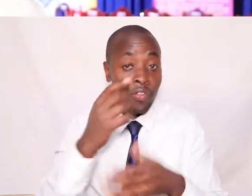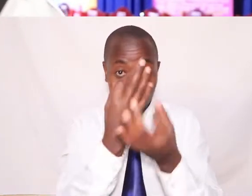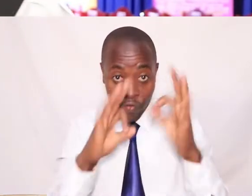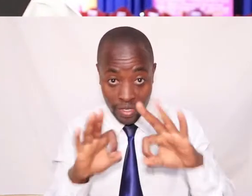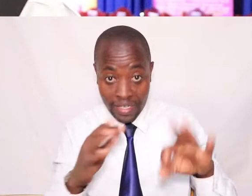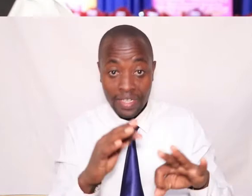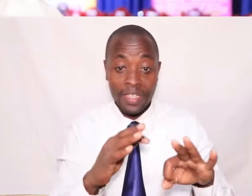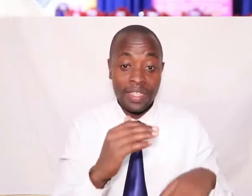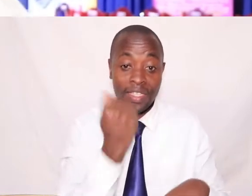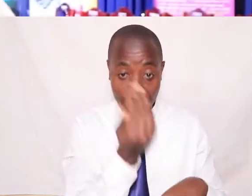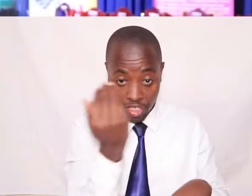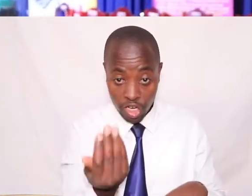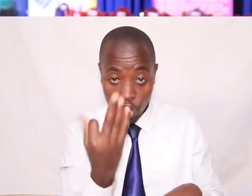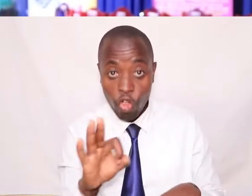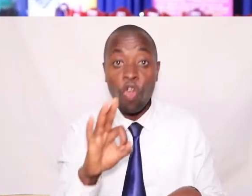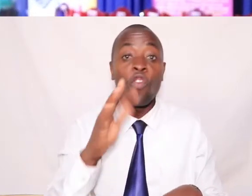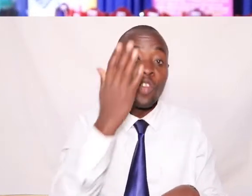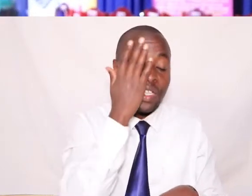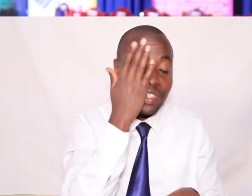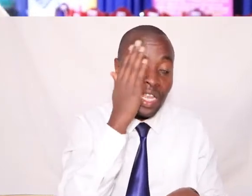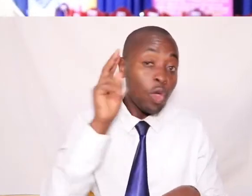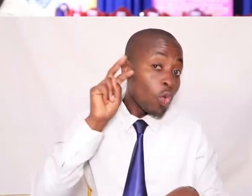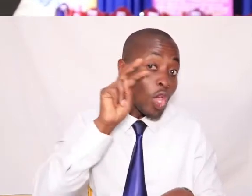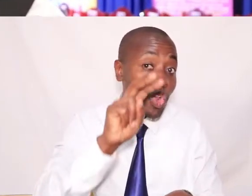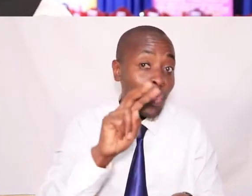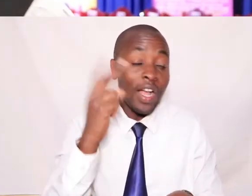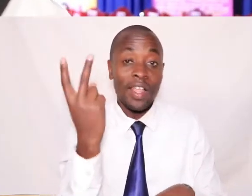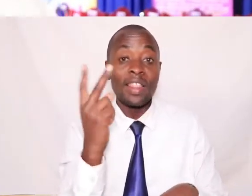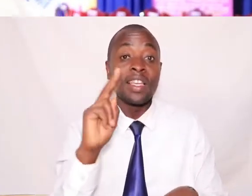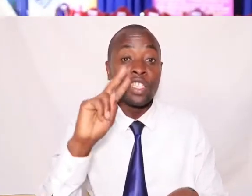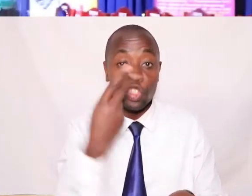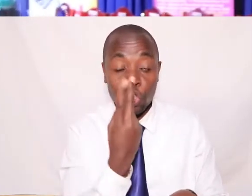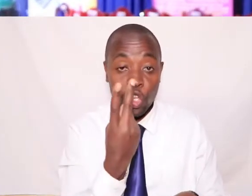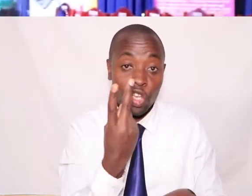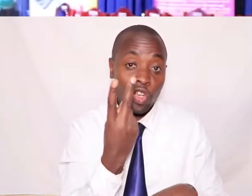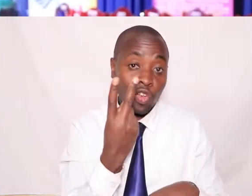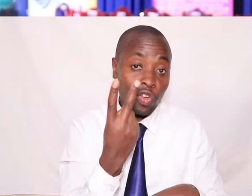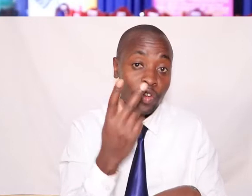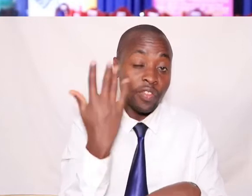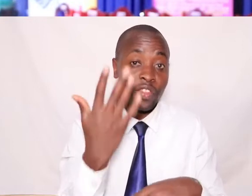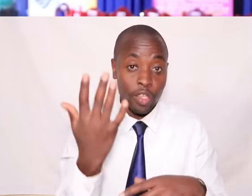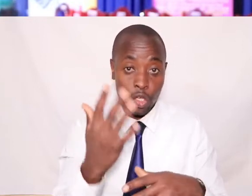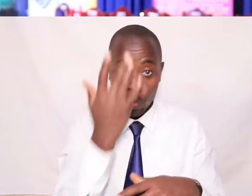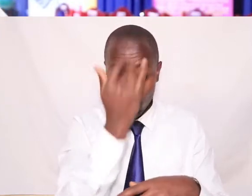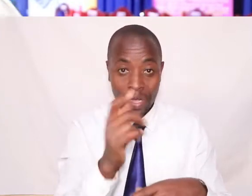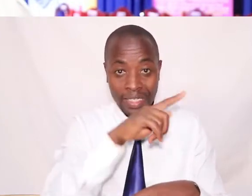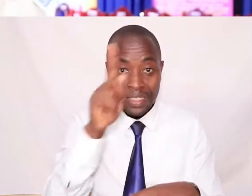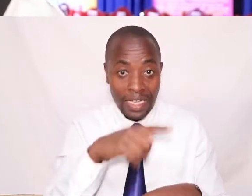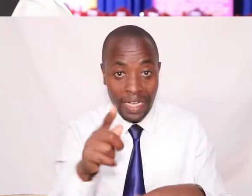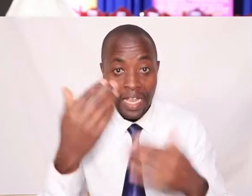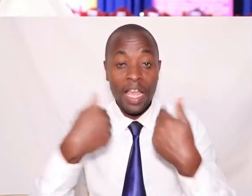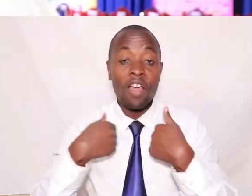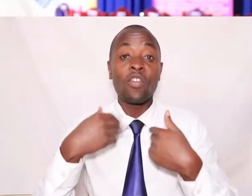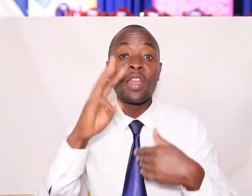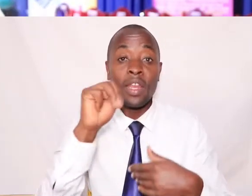for rebelling the children of Israel. We look at the second contrast. Why is Zechariah struck dumb and Mary